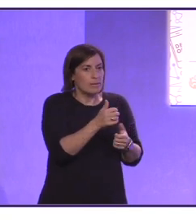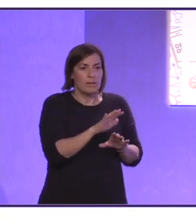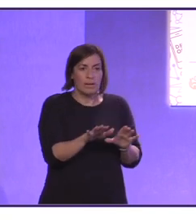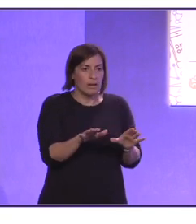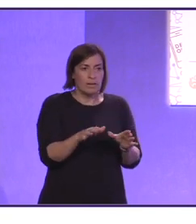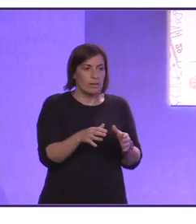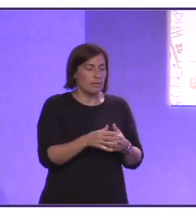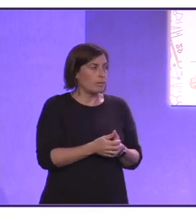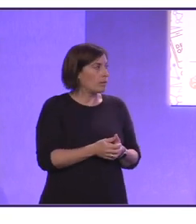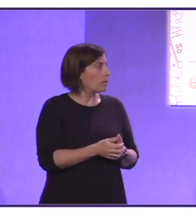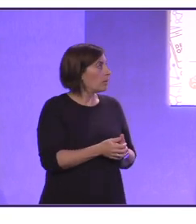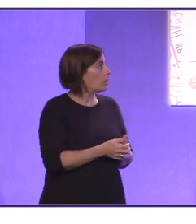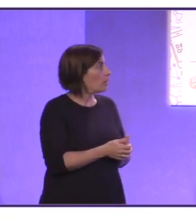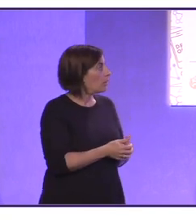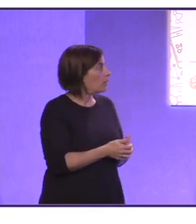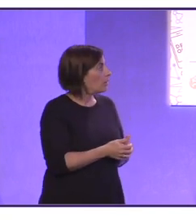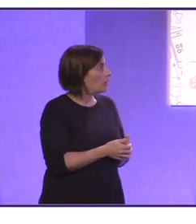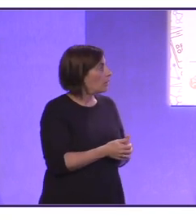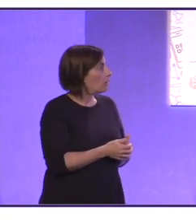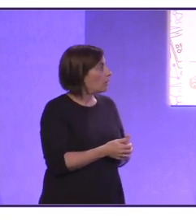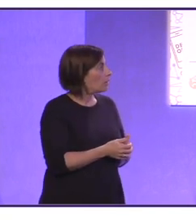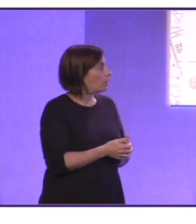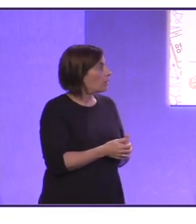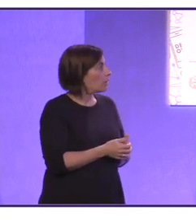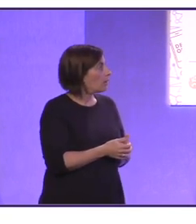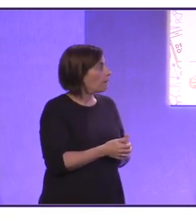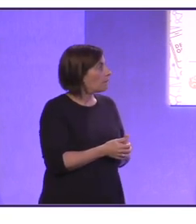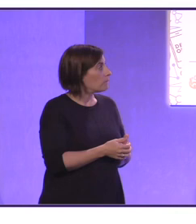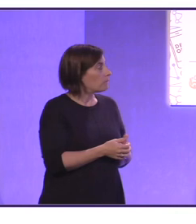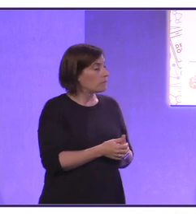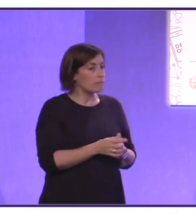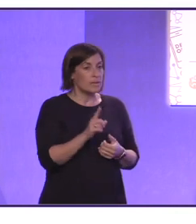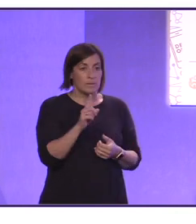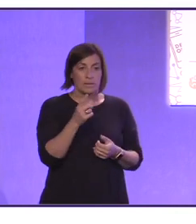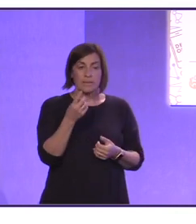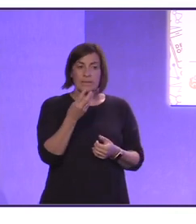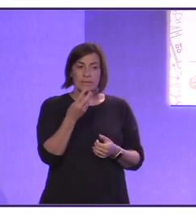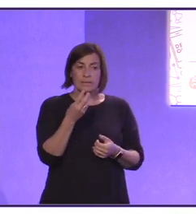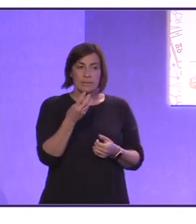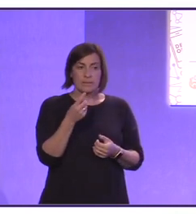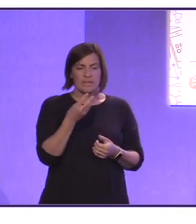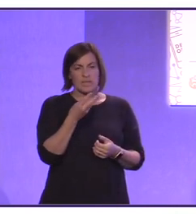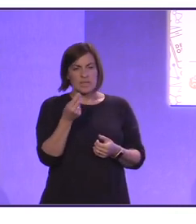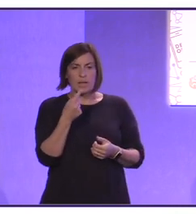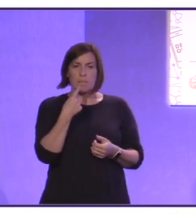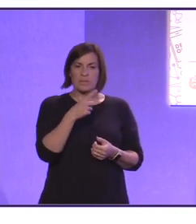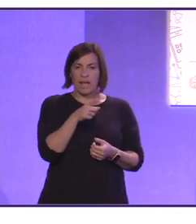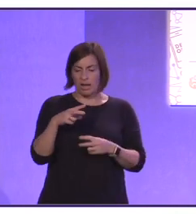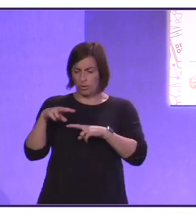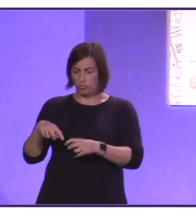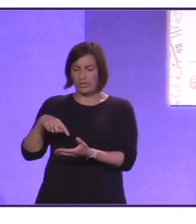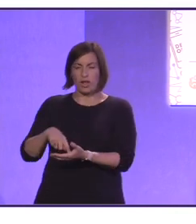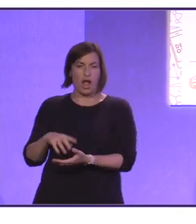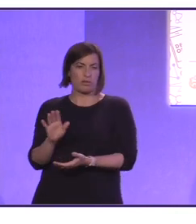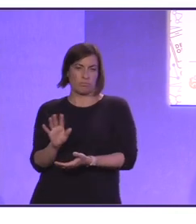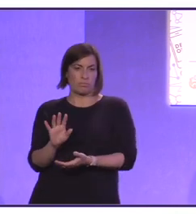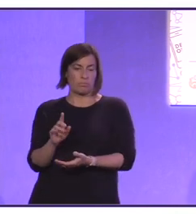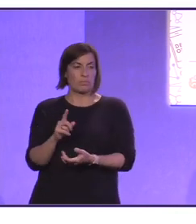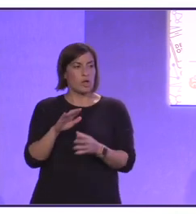I won't say that, that's a little bit insensitive, but areas where some people say the science isn't solid and that the world's not getting